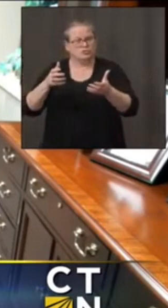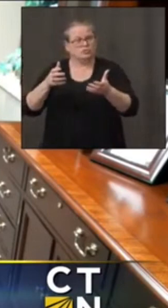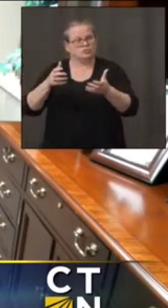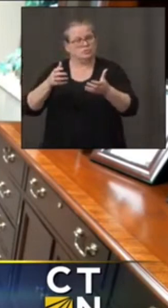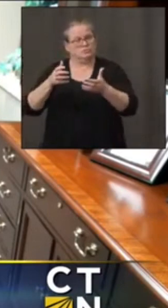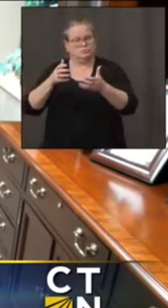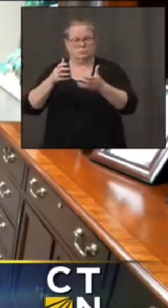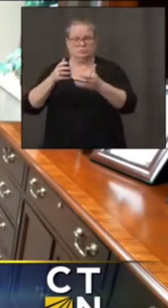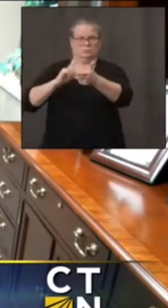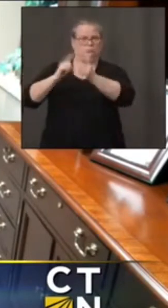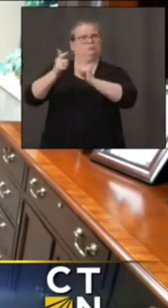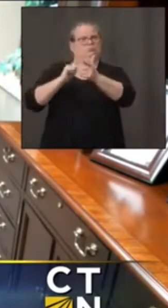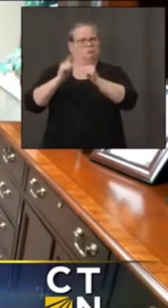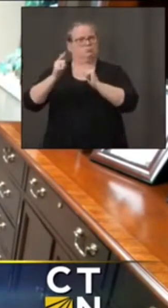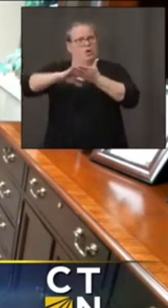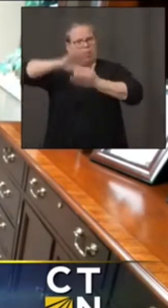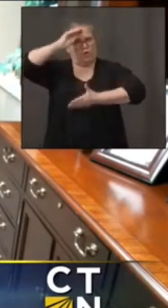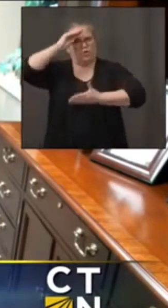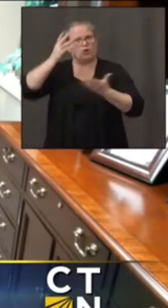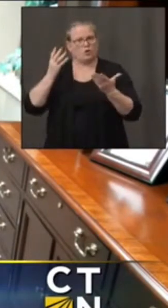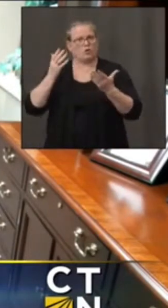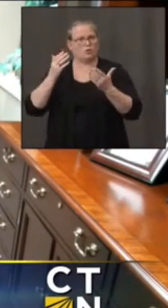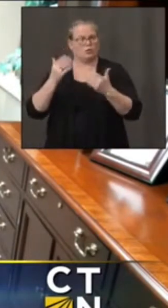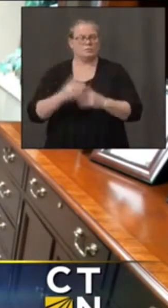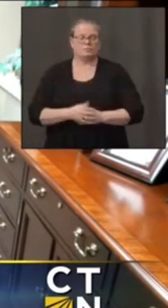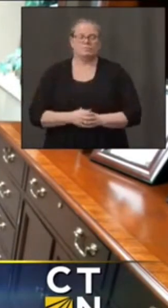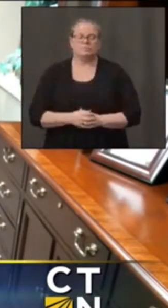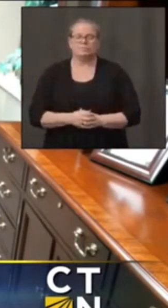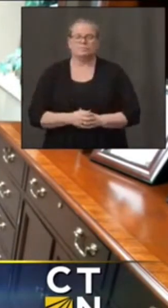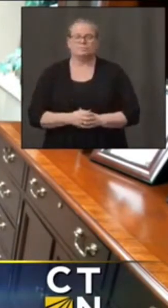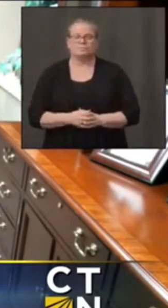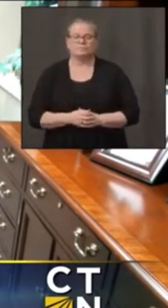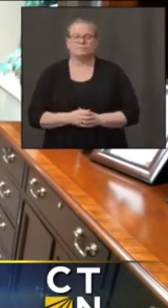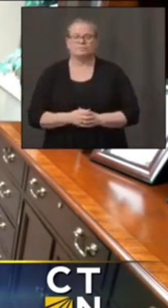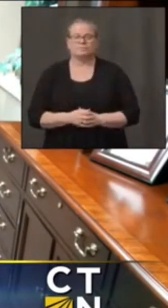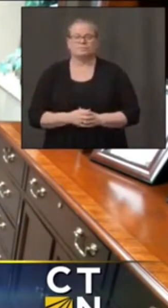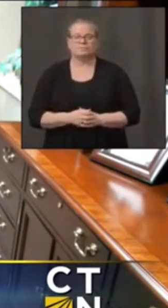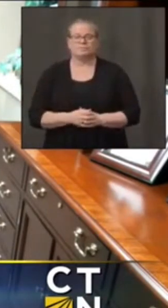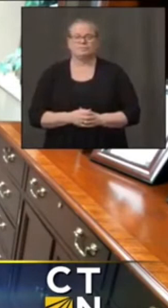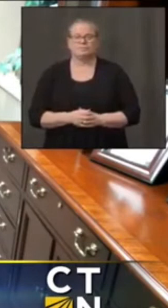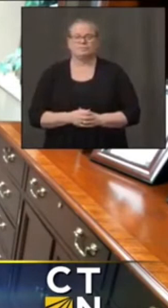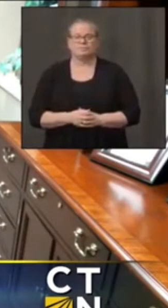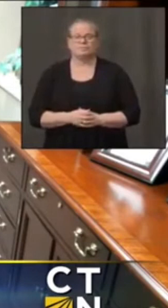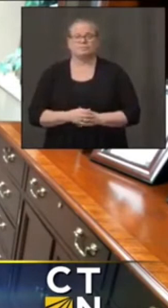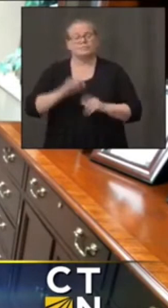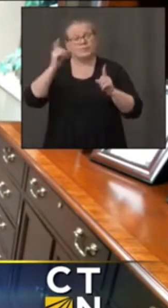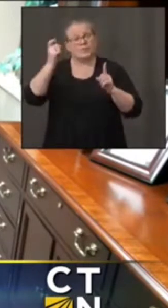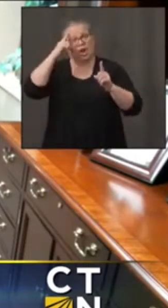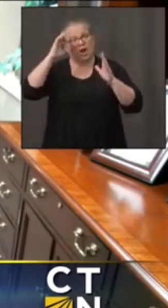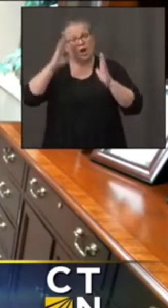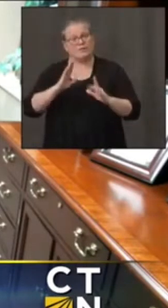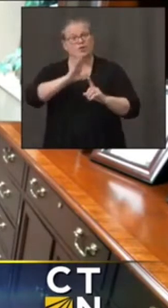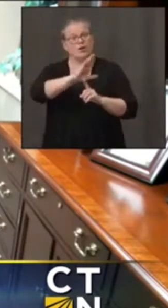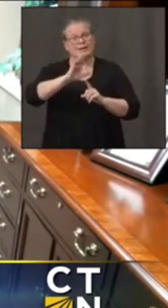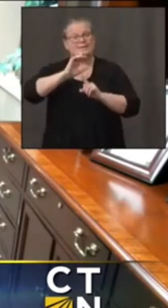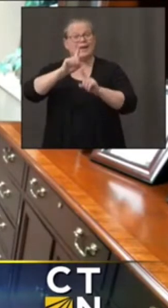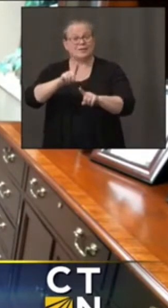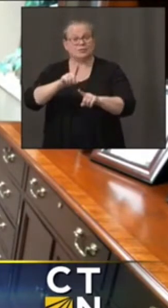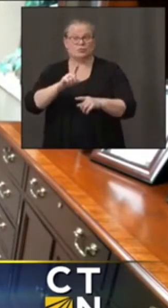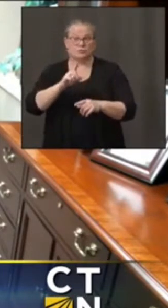that, the answers that the governor gave a moment ago are absolutely